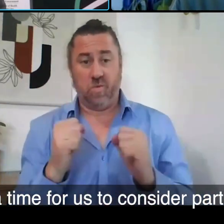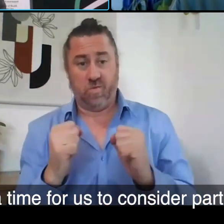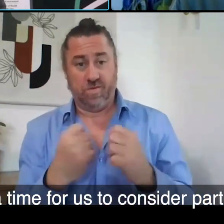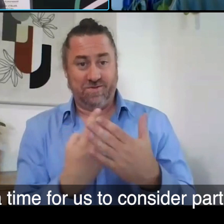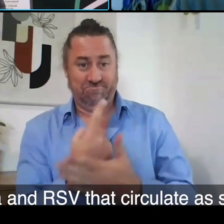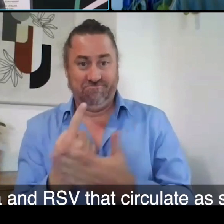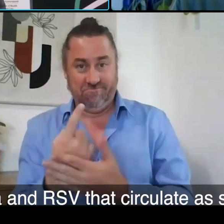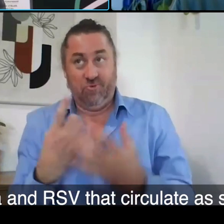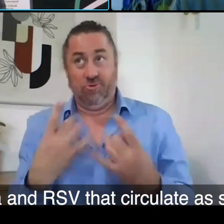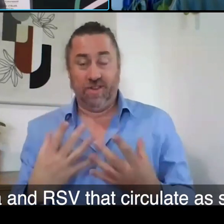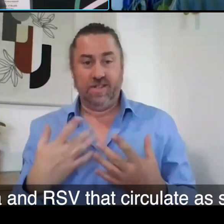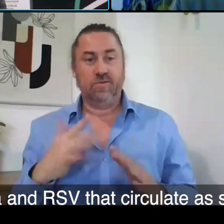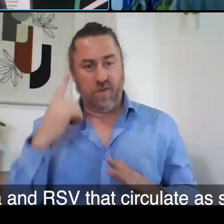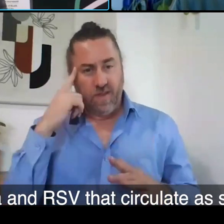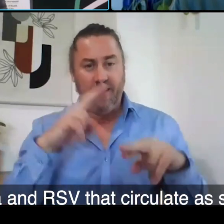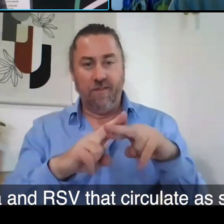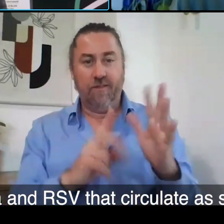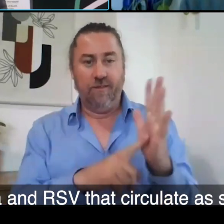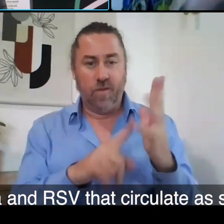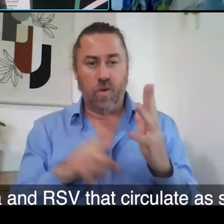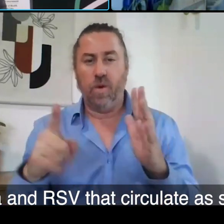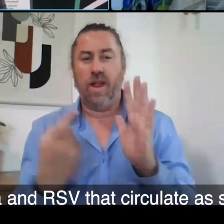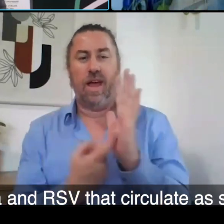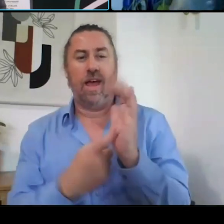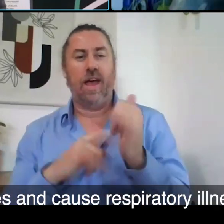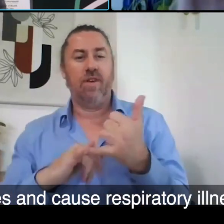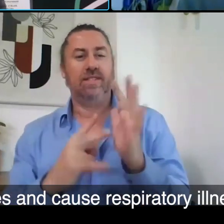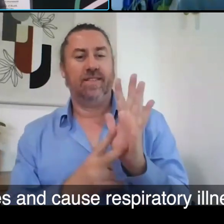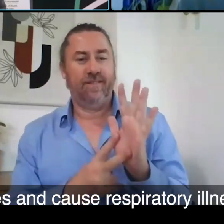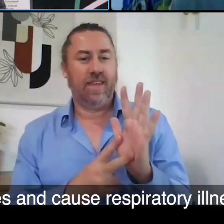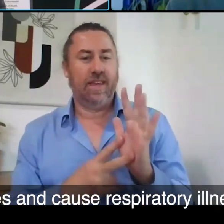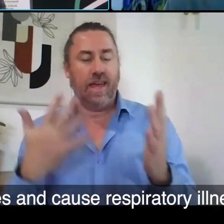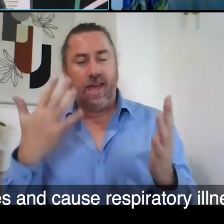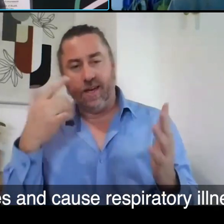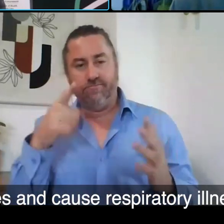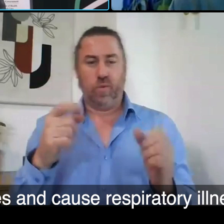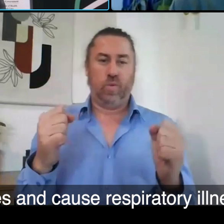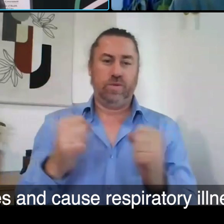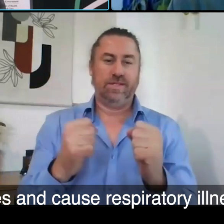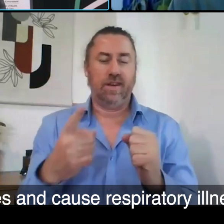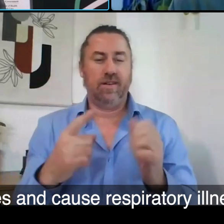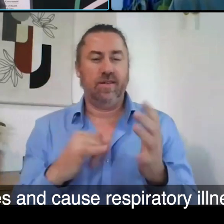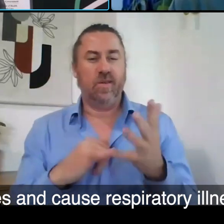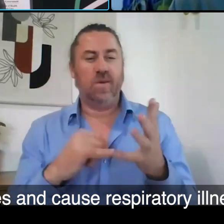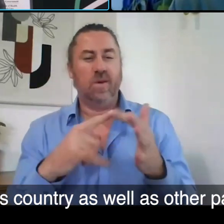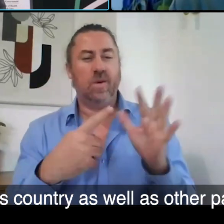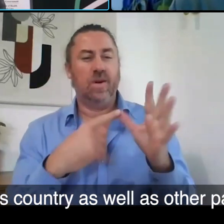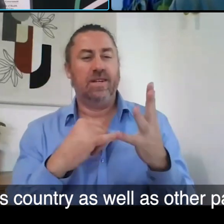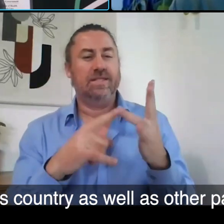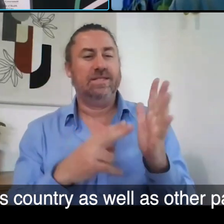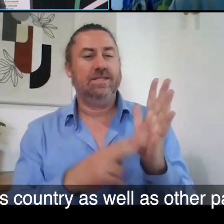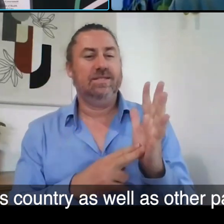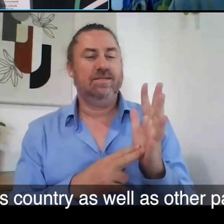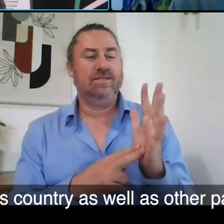consider particularly influenza and RSV that circulate as seasonal viruses and cause respiratory illnesses